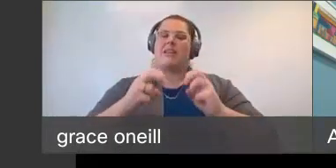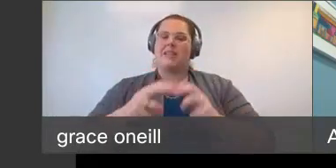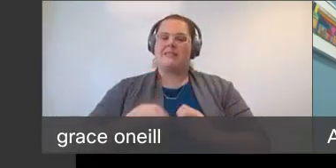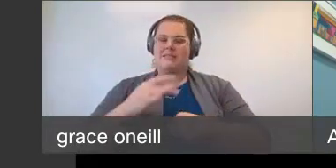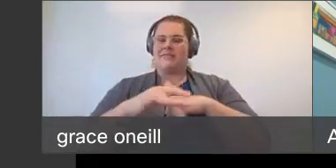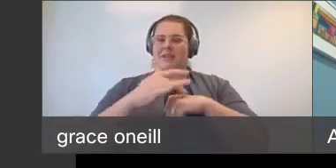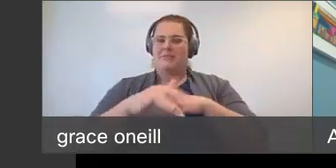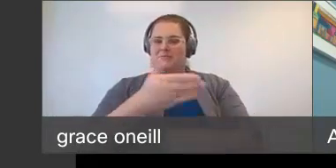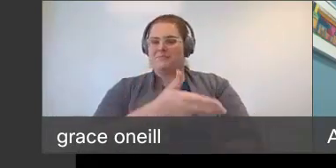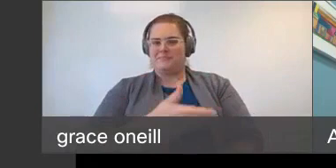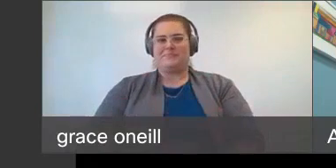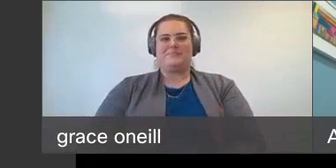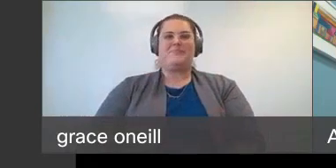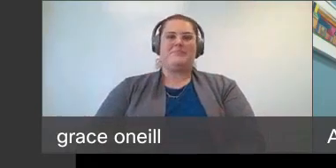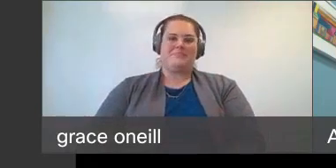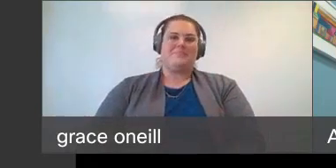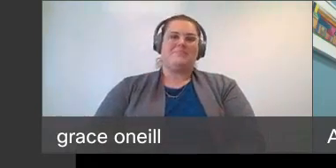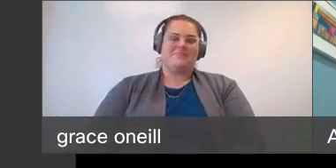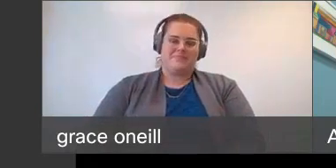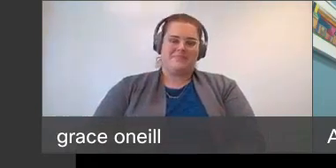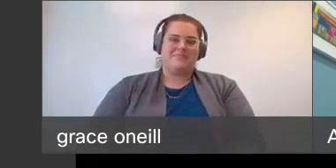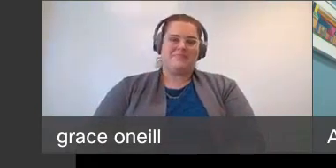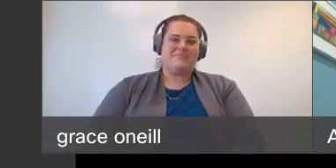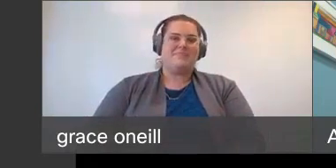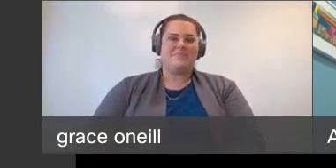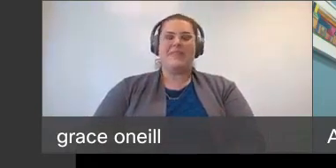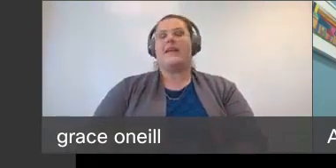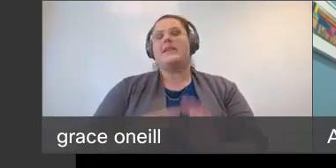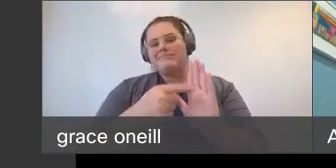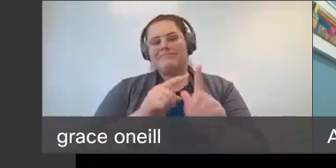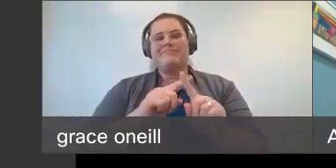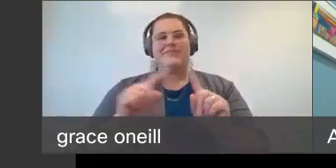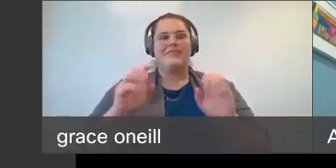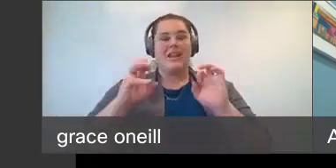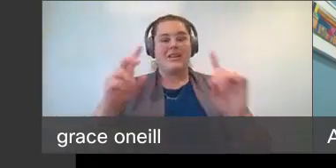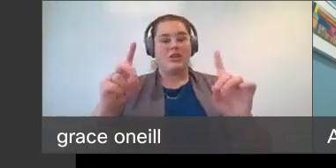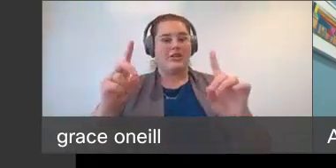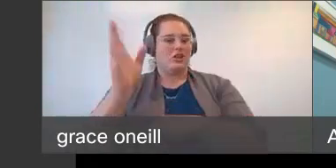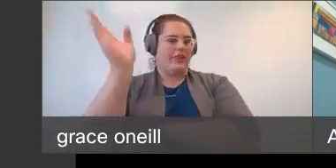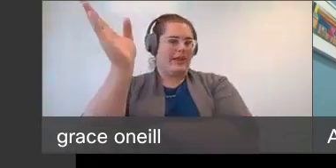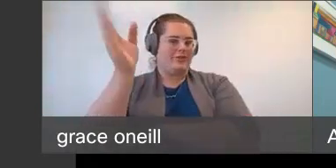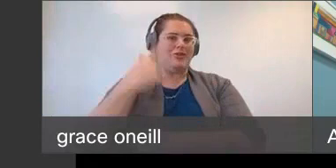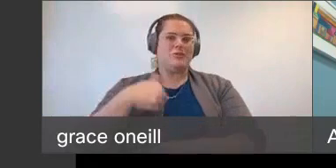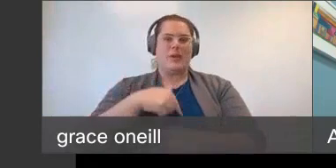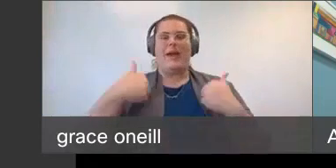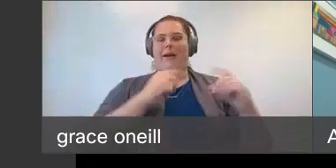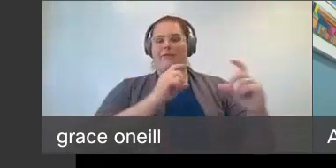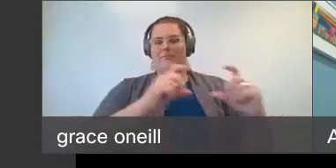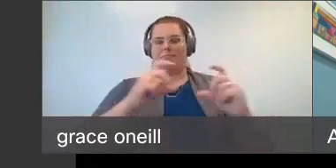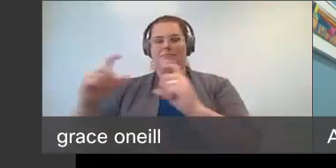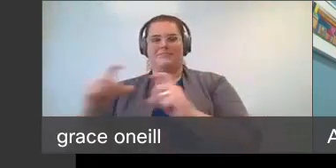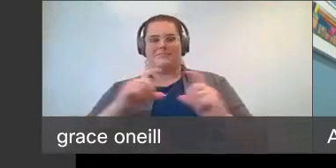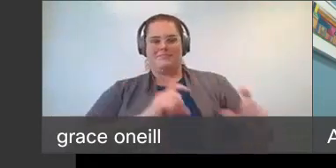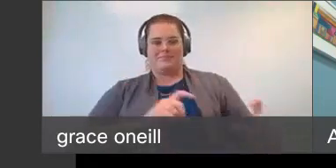And this is a screenshot of the educational lectures that we've developed. We have about 20 or 30 of these, which are common issues